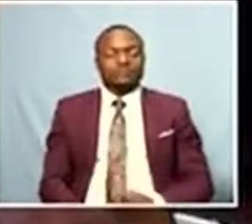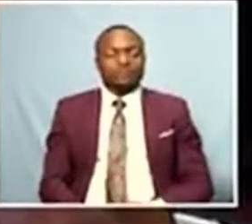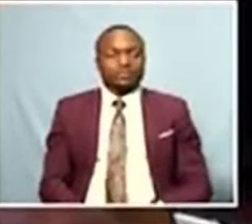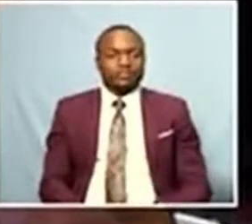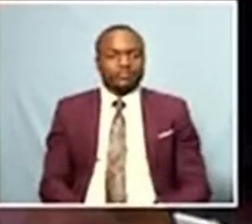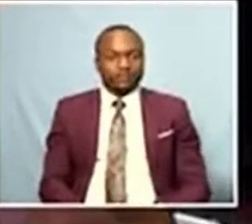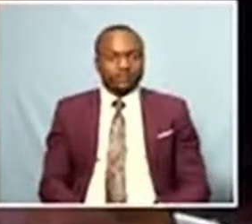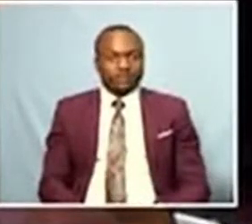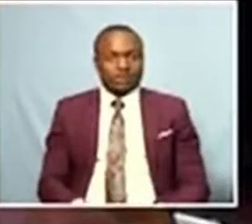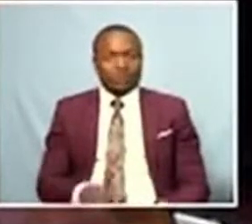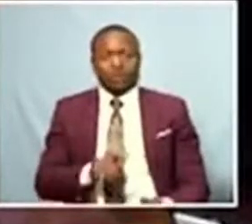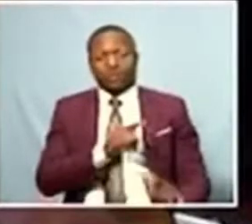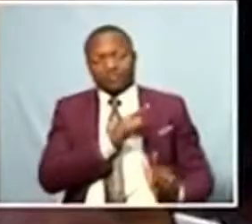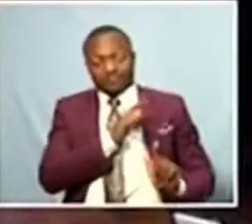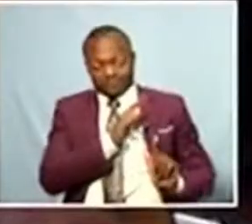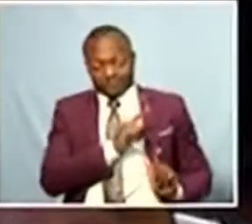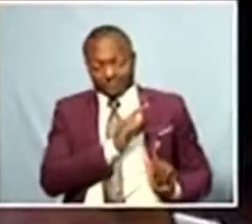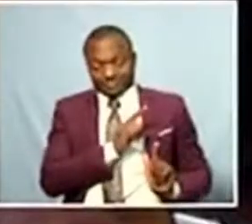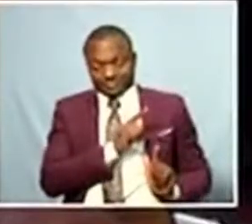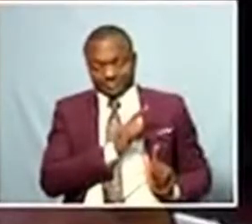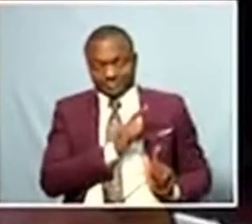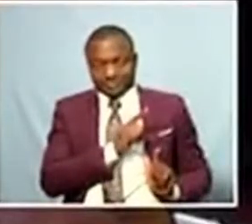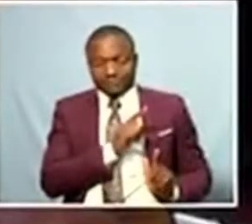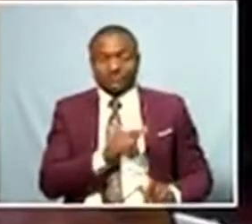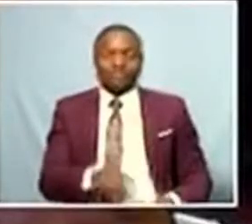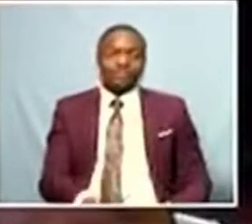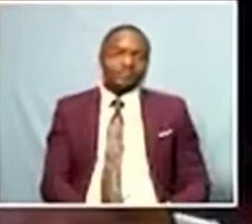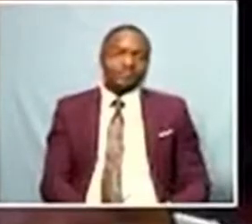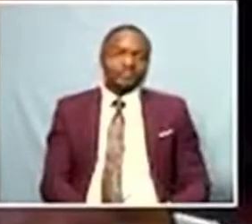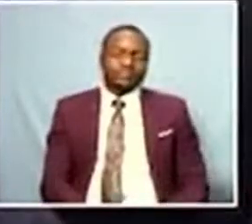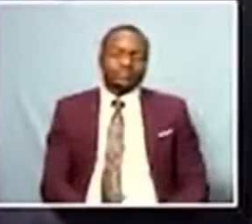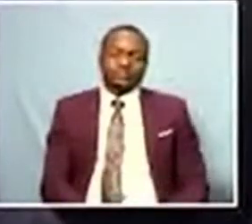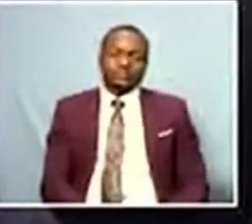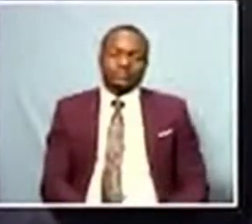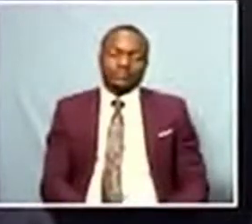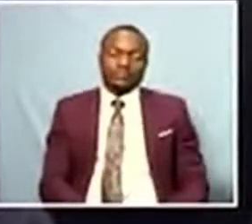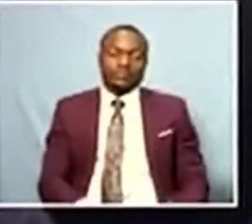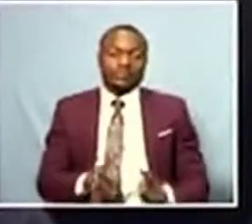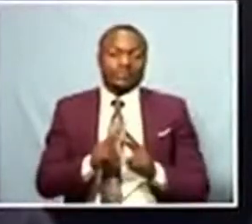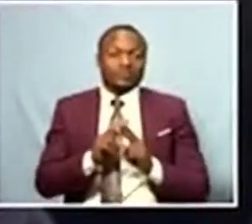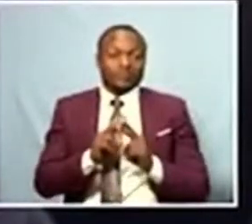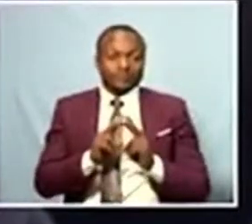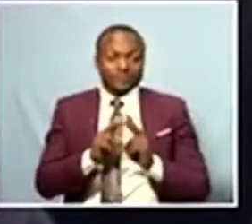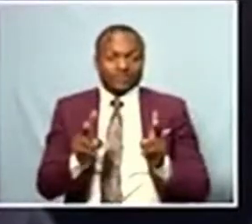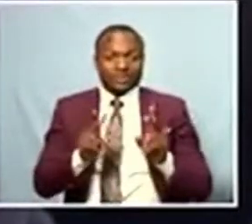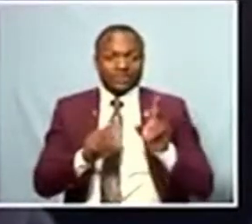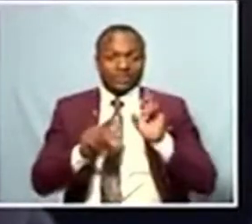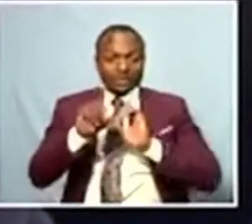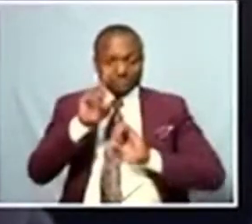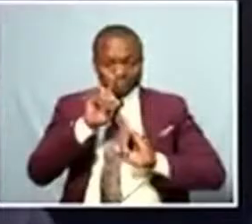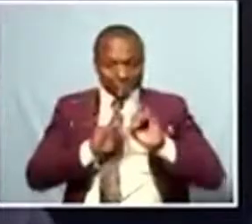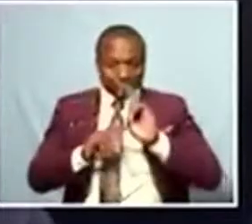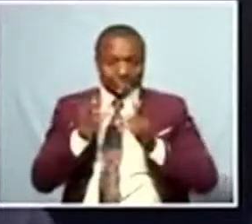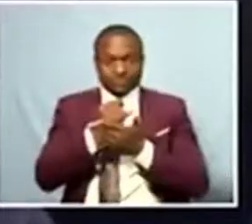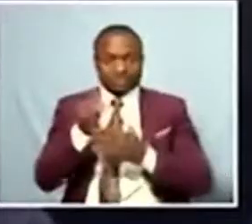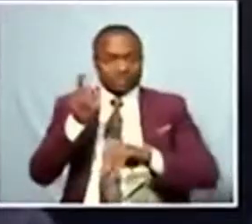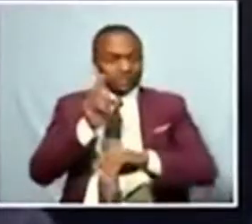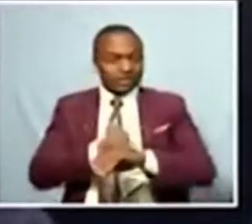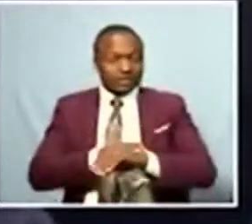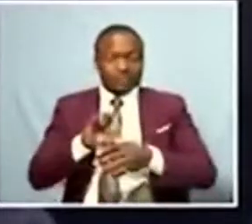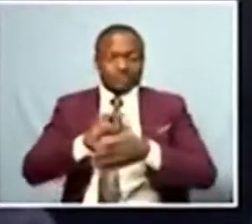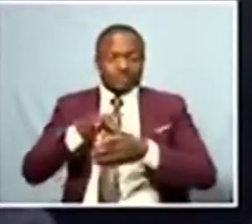Chair, on the firearms, it was a very debatable issue during the stakeholders